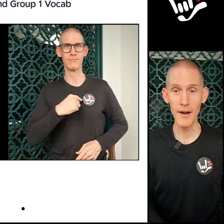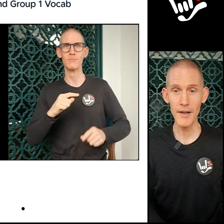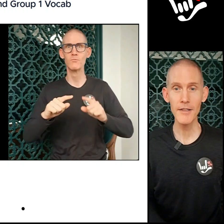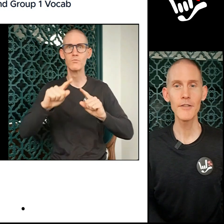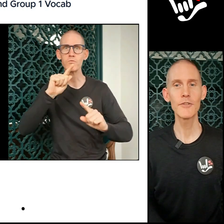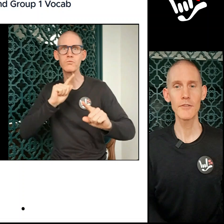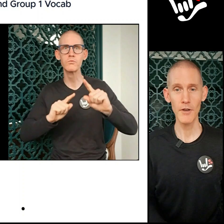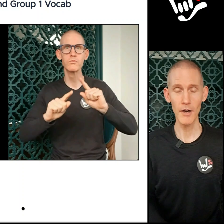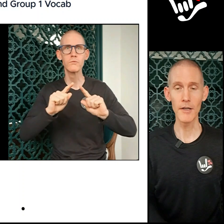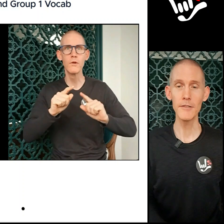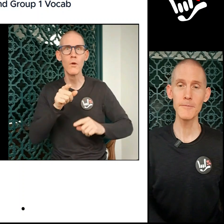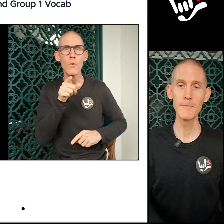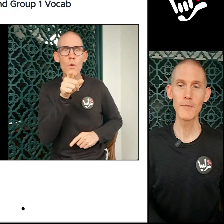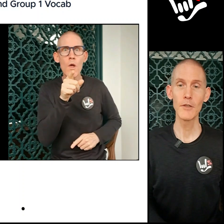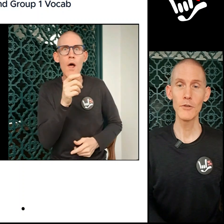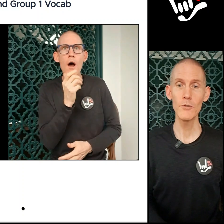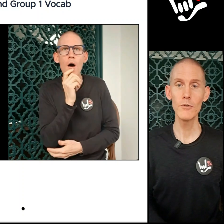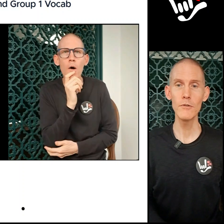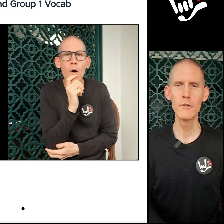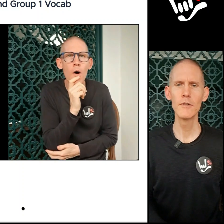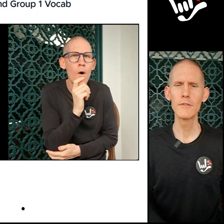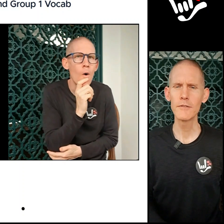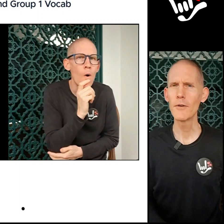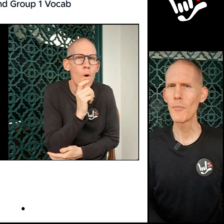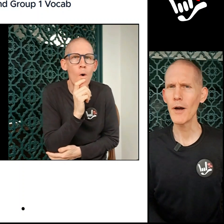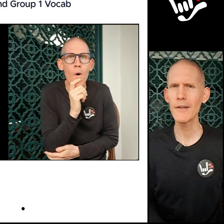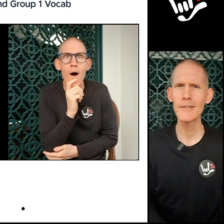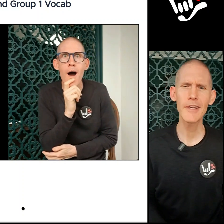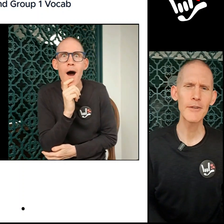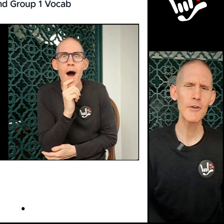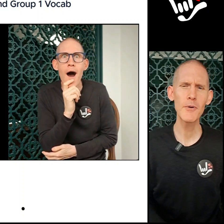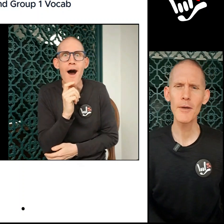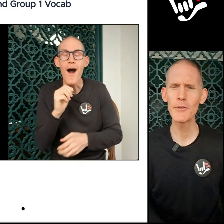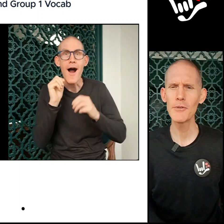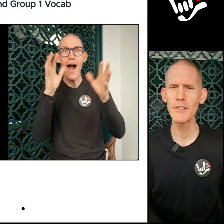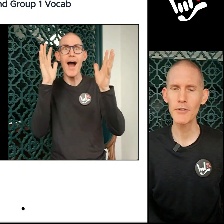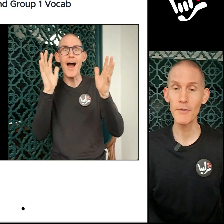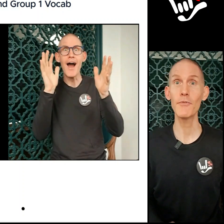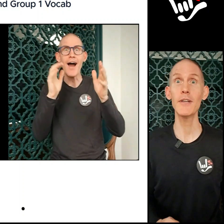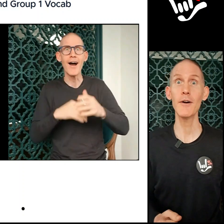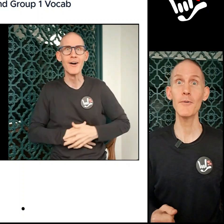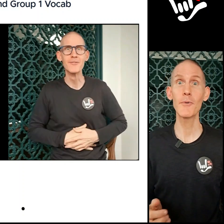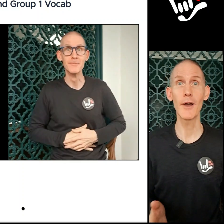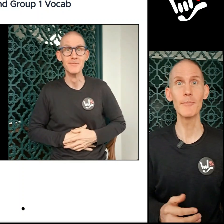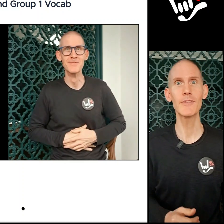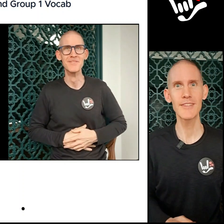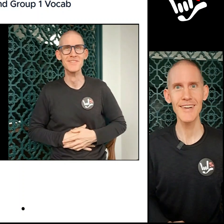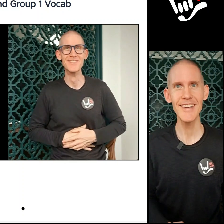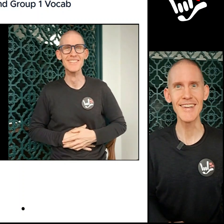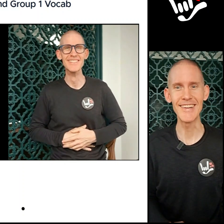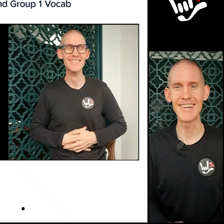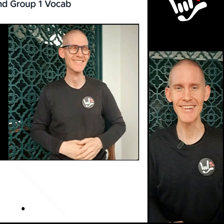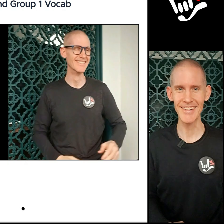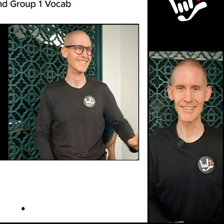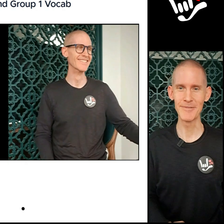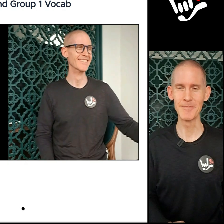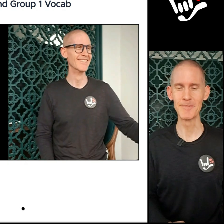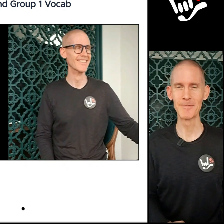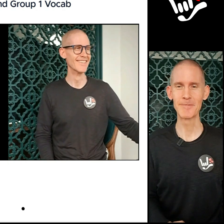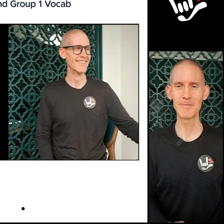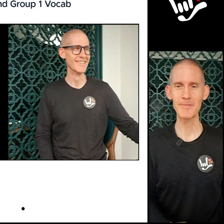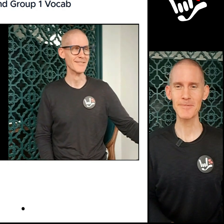So I sign, you ponder, take a look at what I'm doing, and try to figure out what I'm signing.